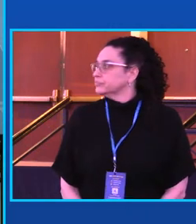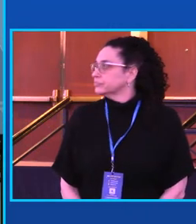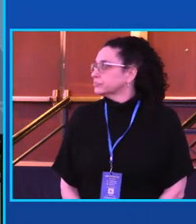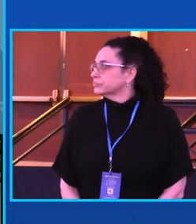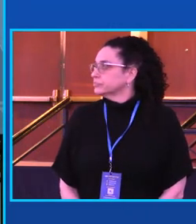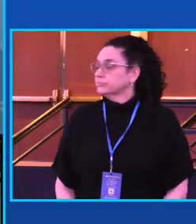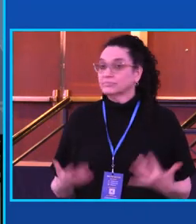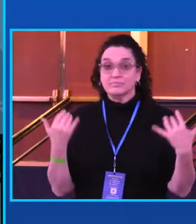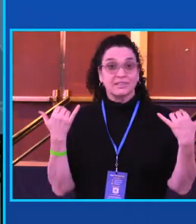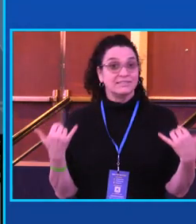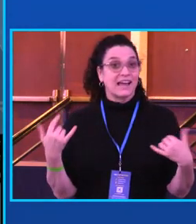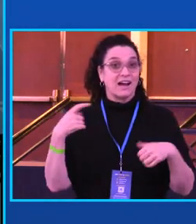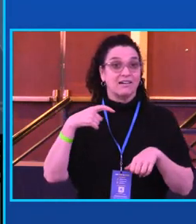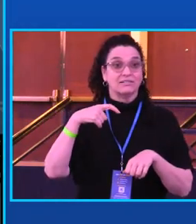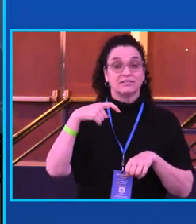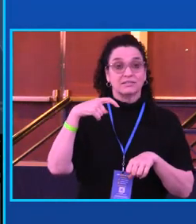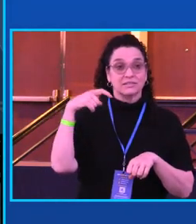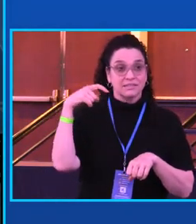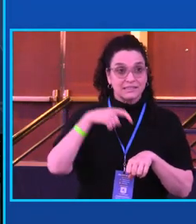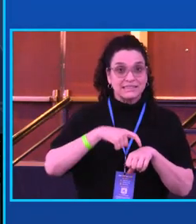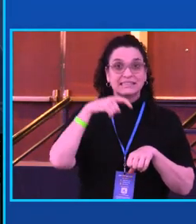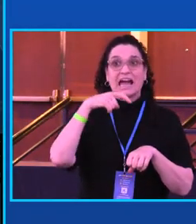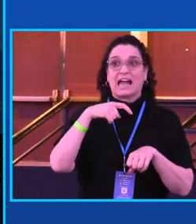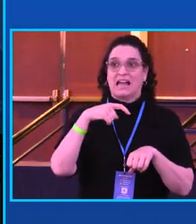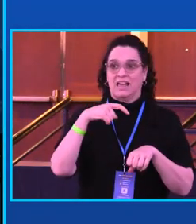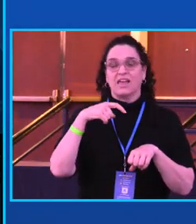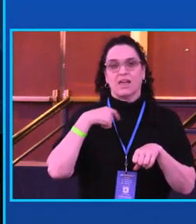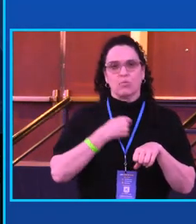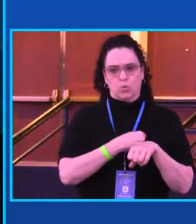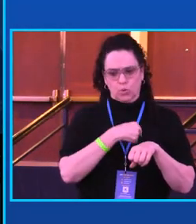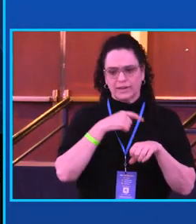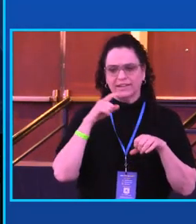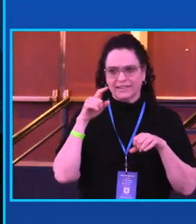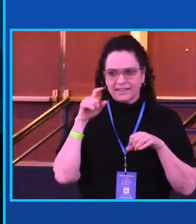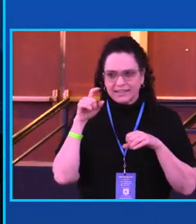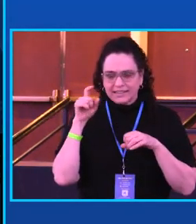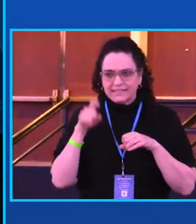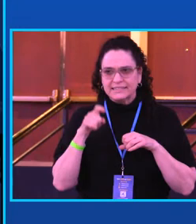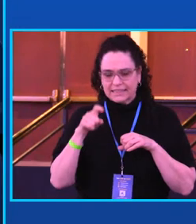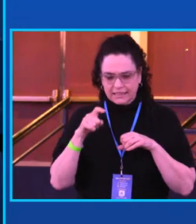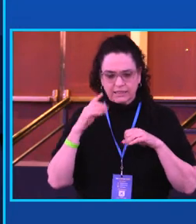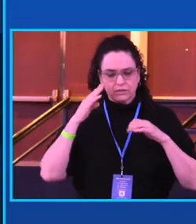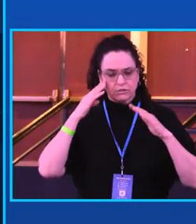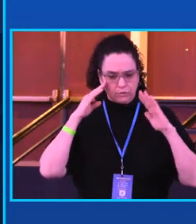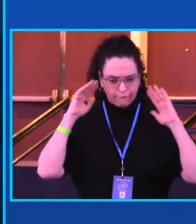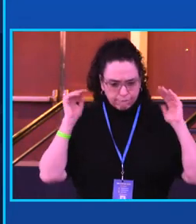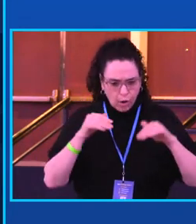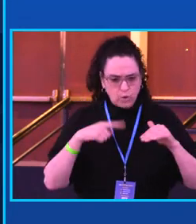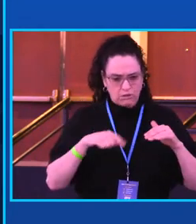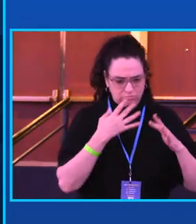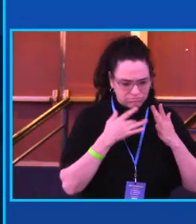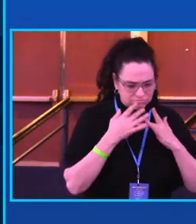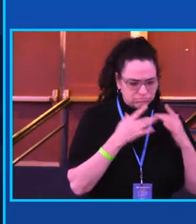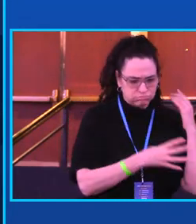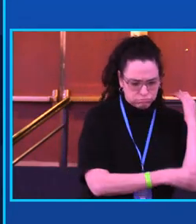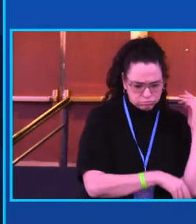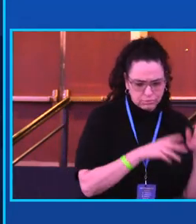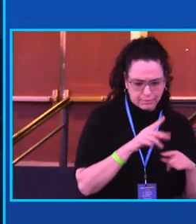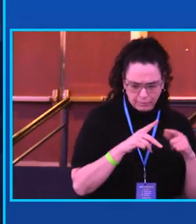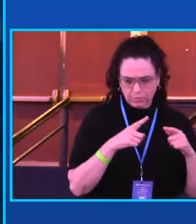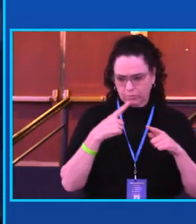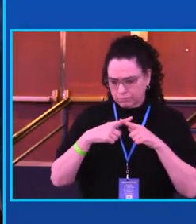It's time that we build an economy that grows from the bottom up and the middle out. That's what the American Rescue Plan